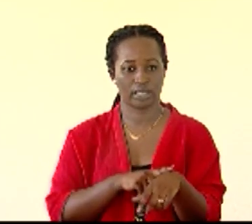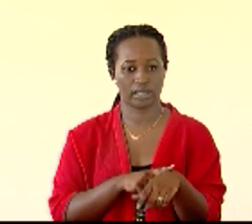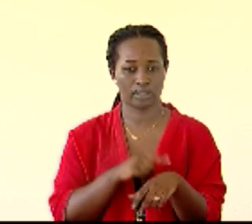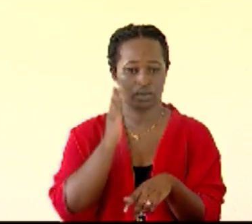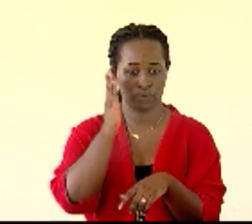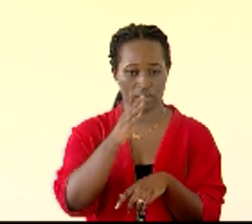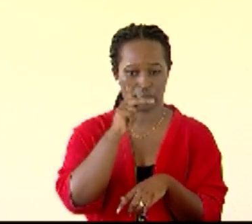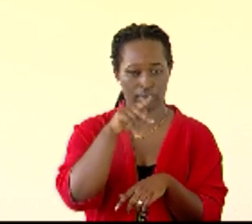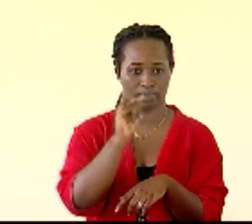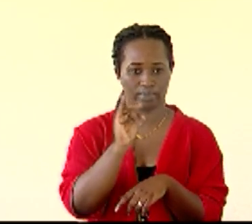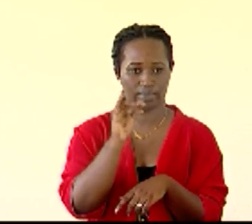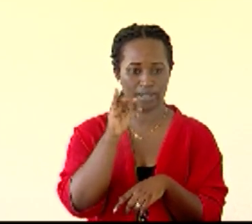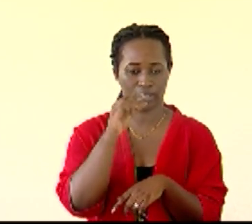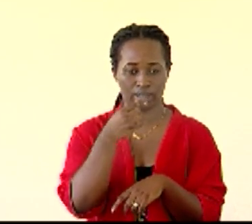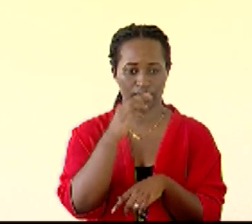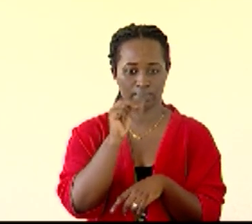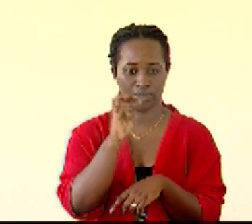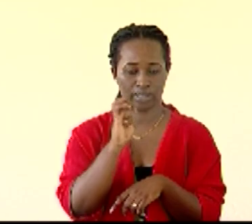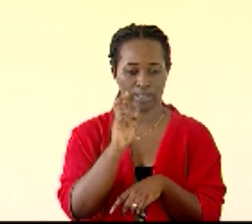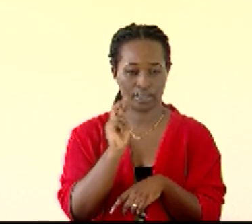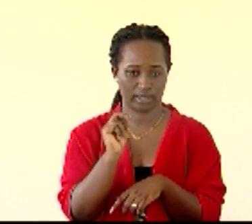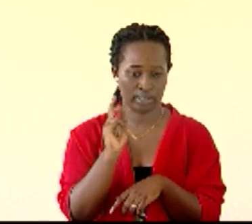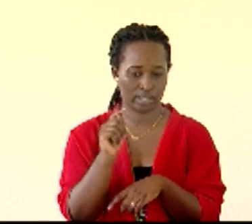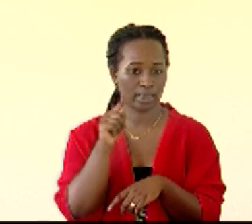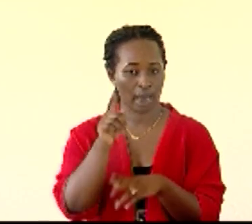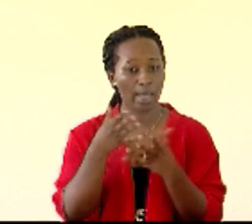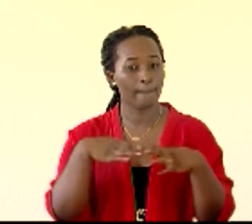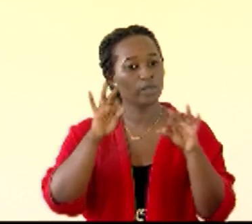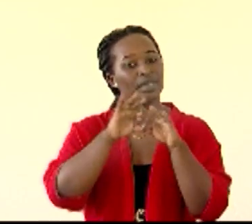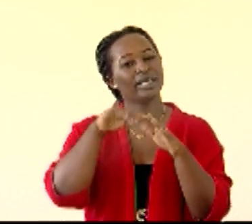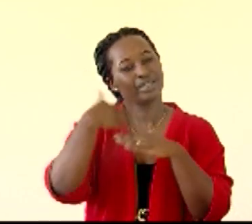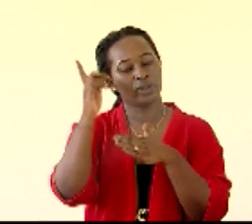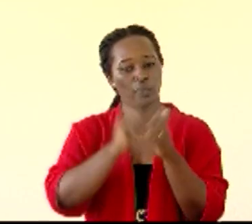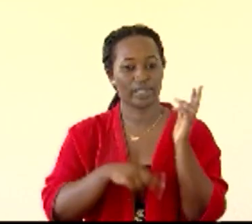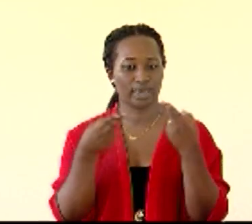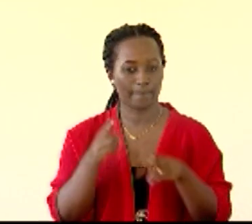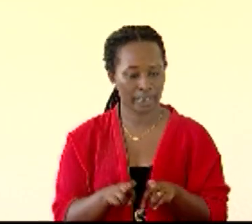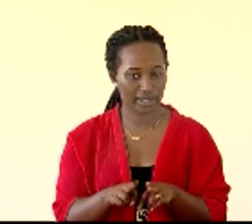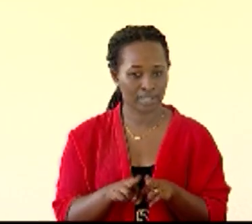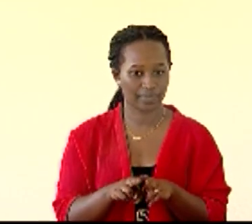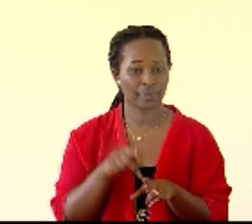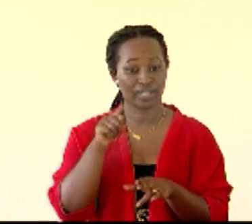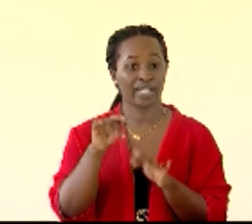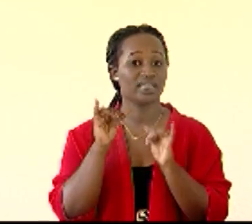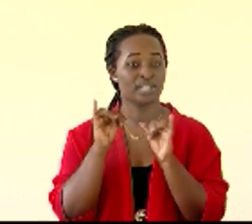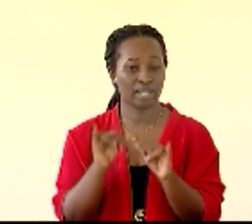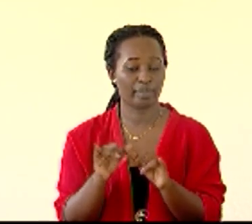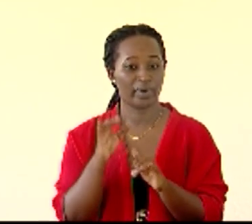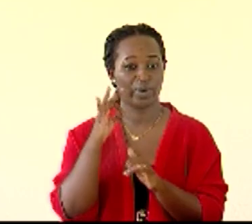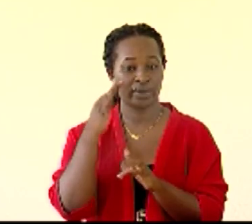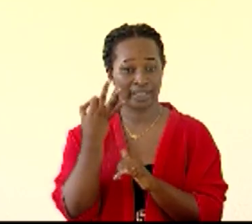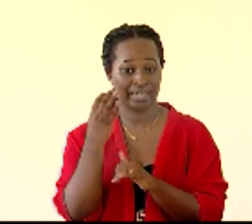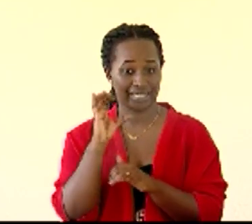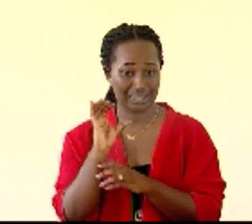the pigments are now of great importance. So what happens? That the stable